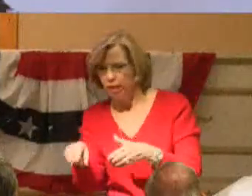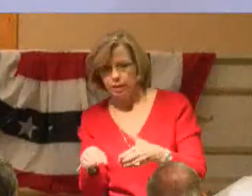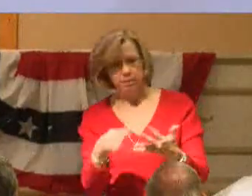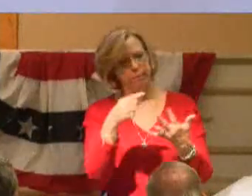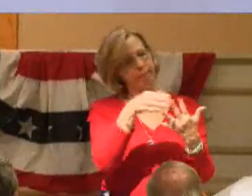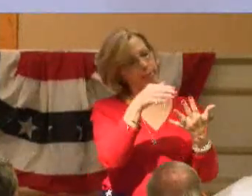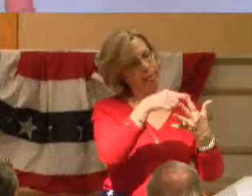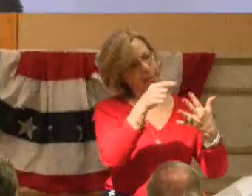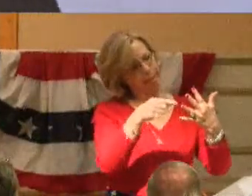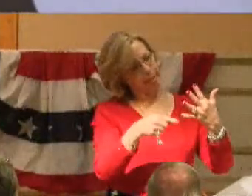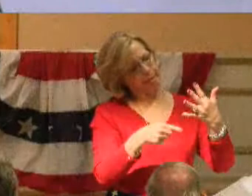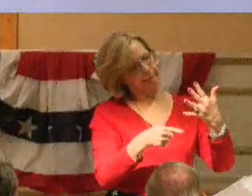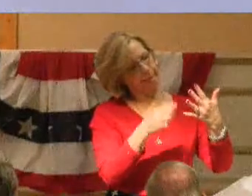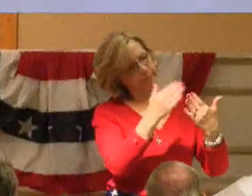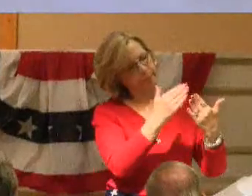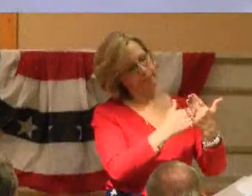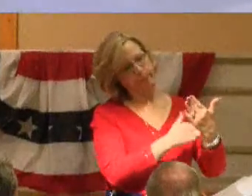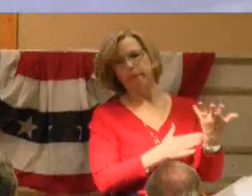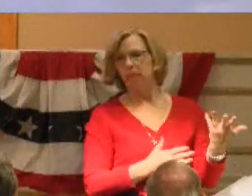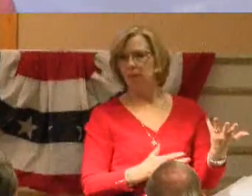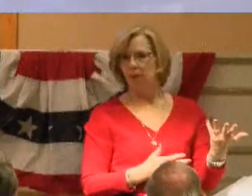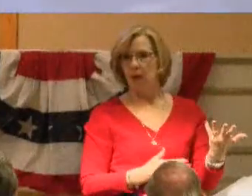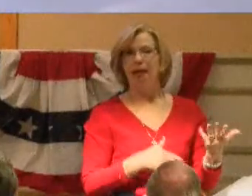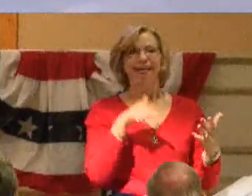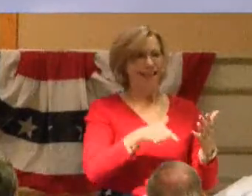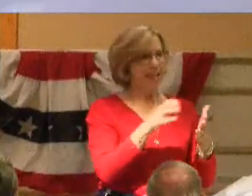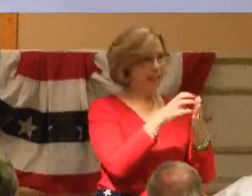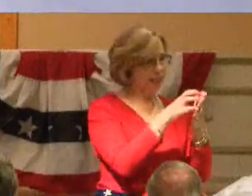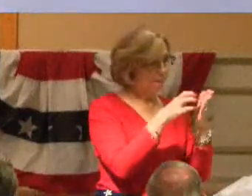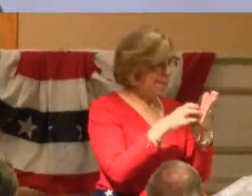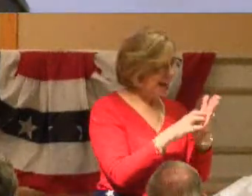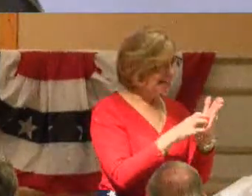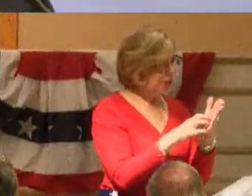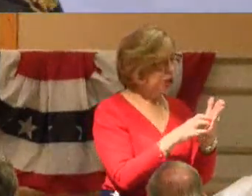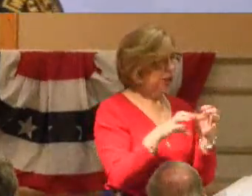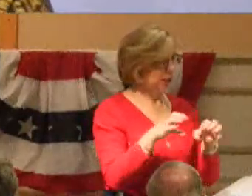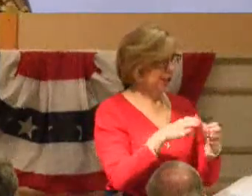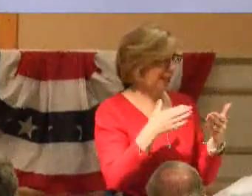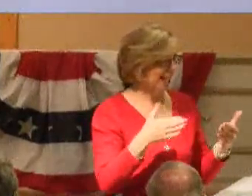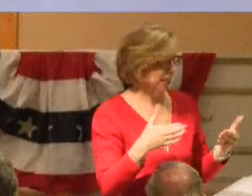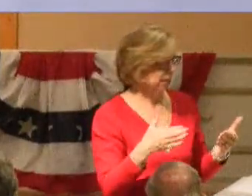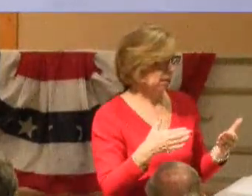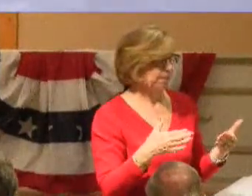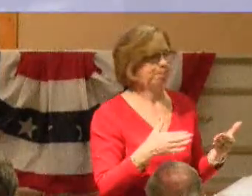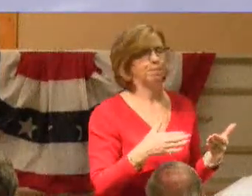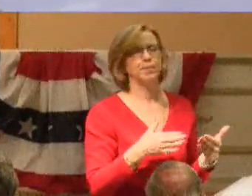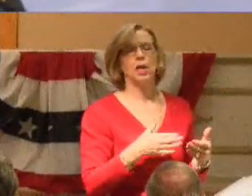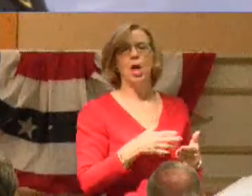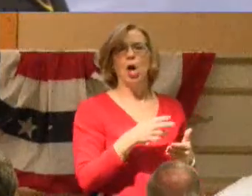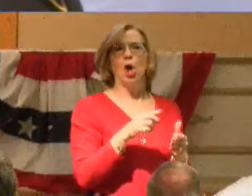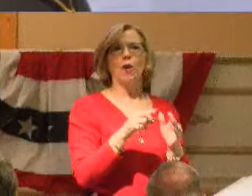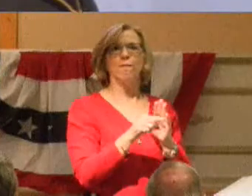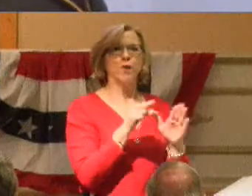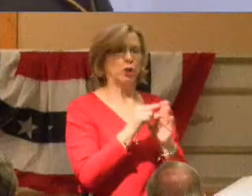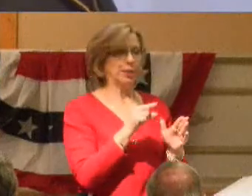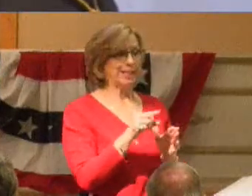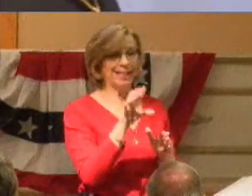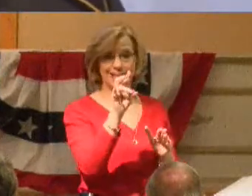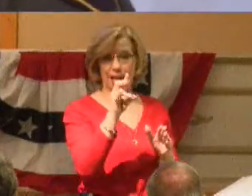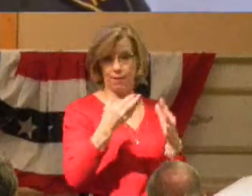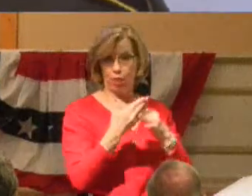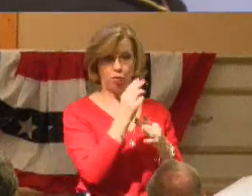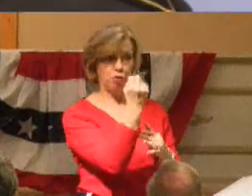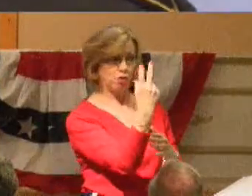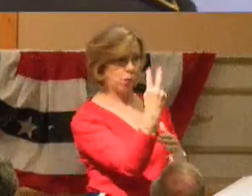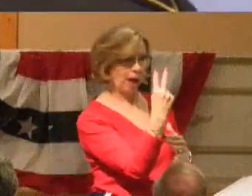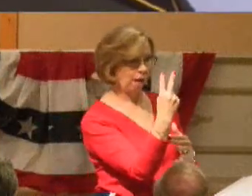us some very special things. So what we find in the verses I read to you in verses 7 through 12 was